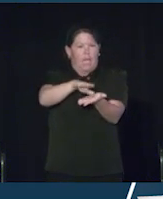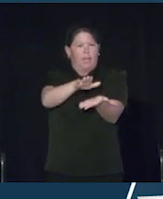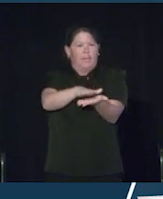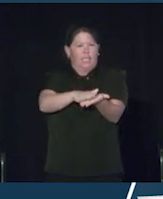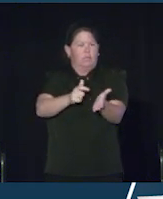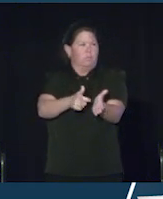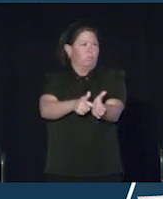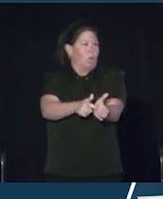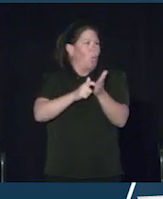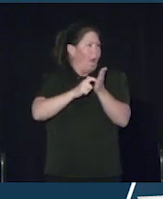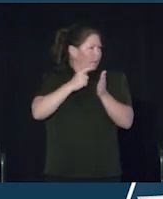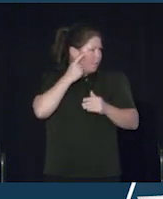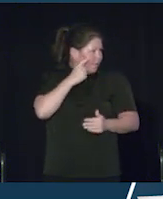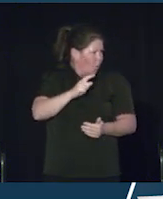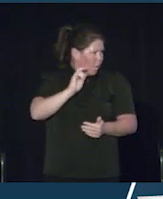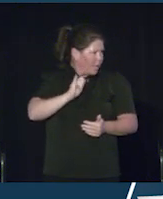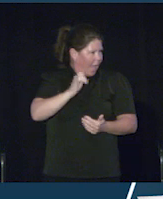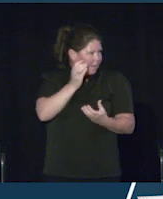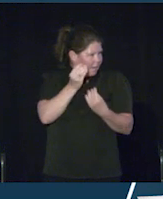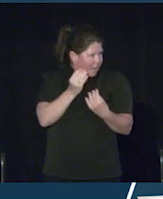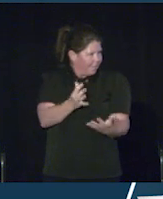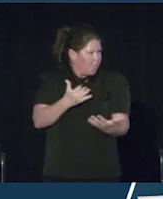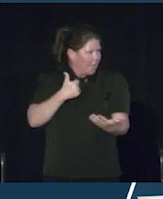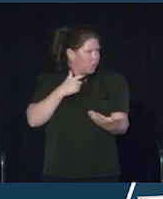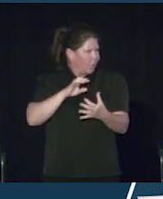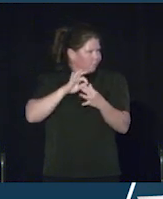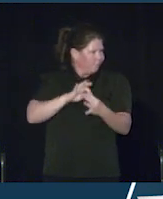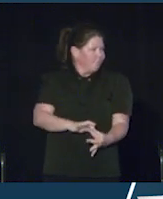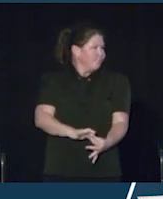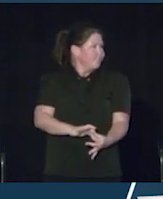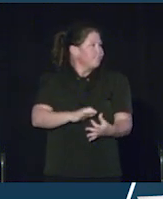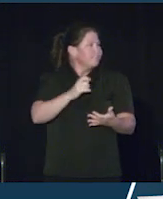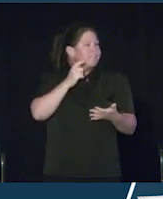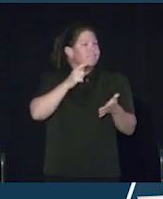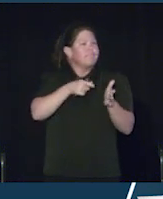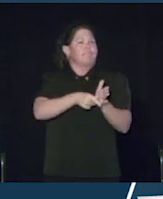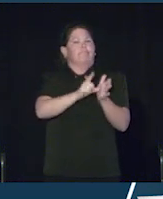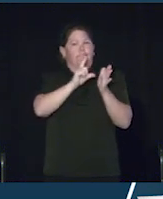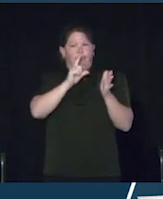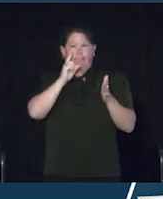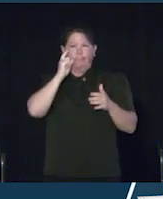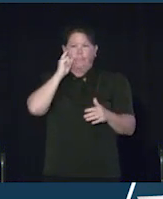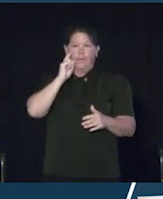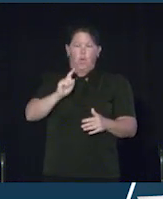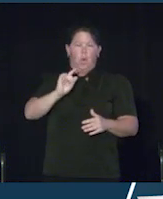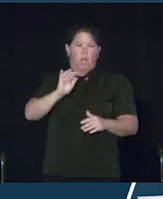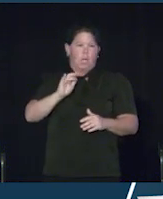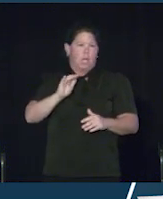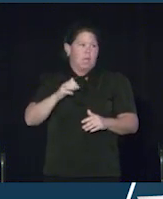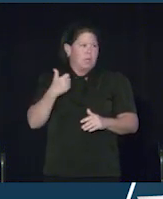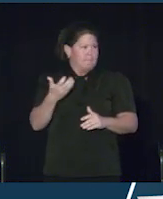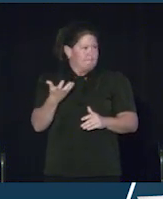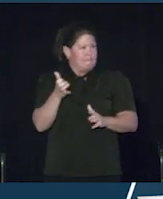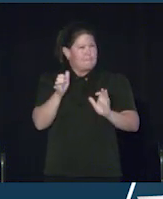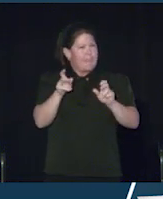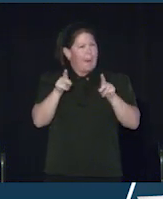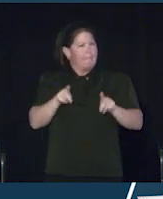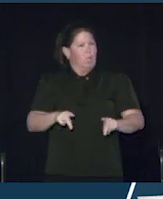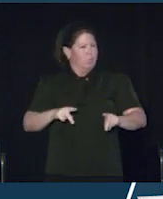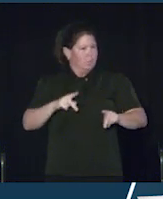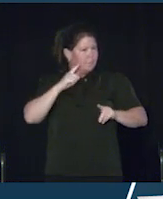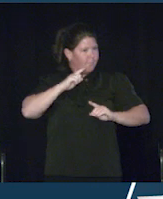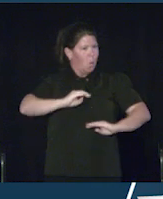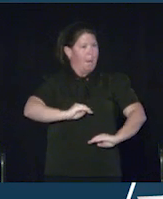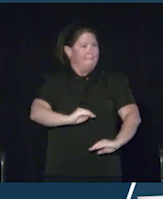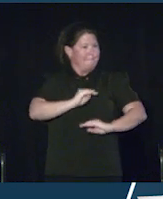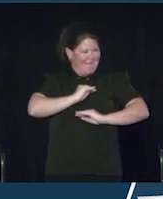we need and what type of information we need to review in order for the person to meet the